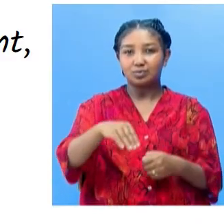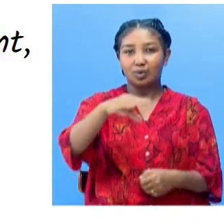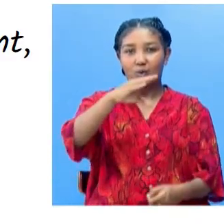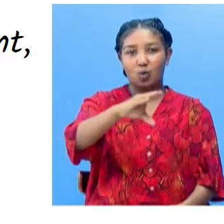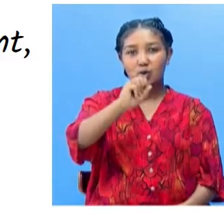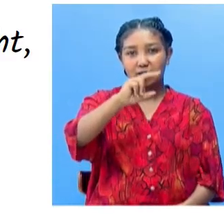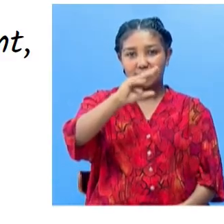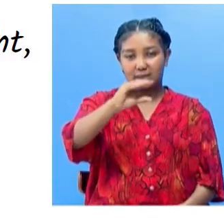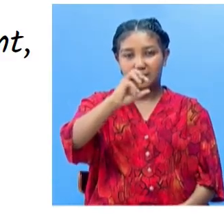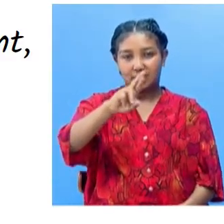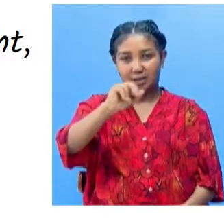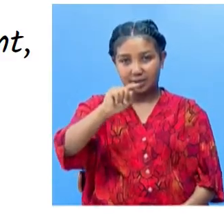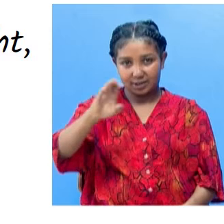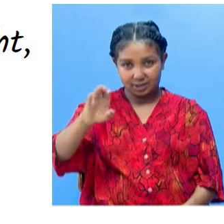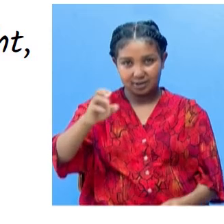nouns.